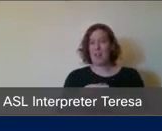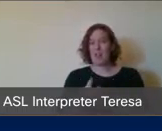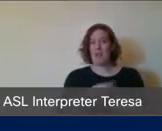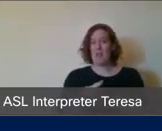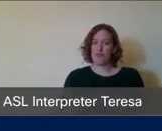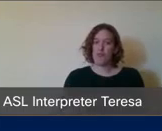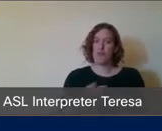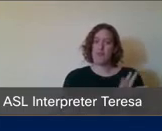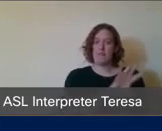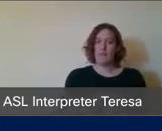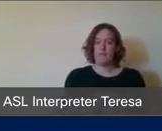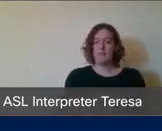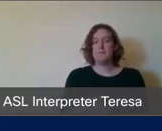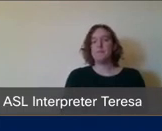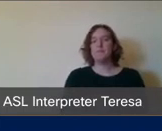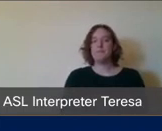engage.